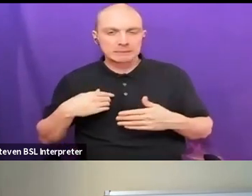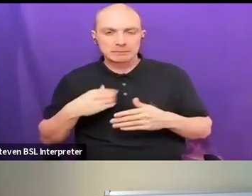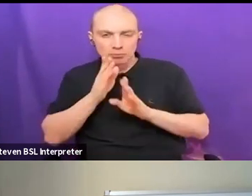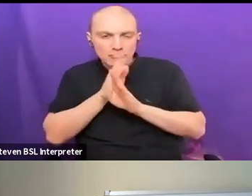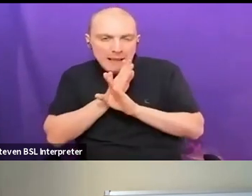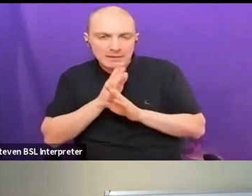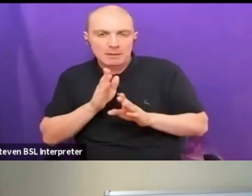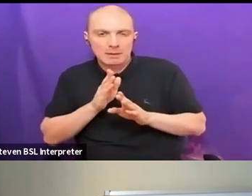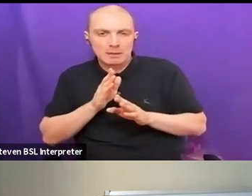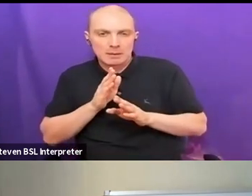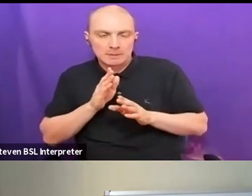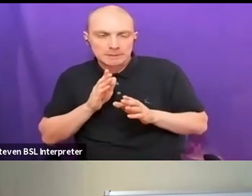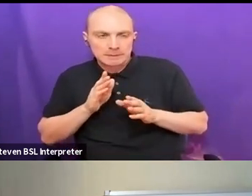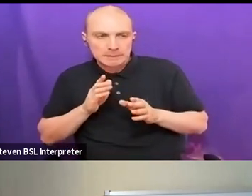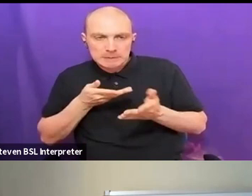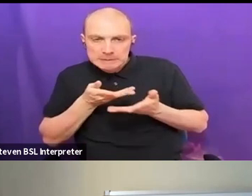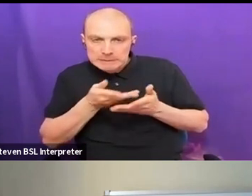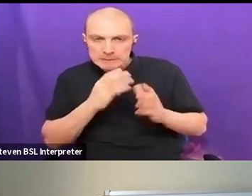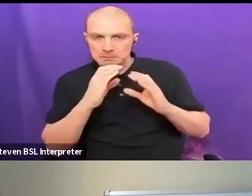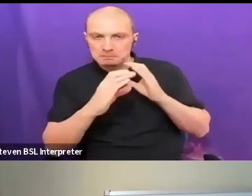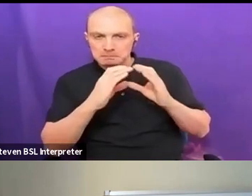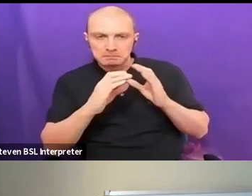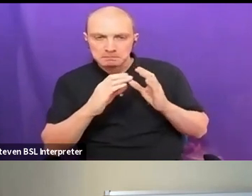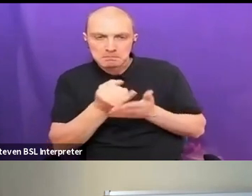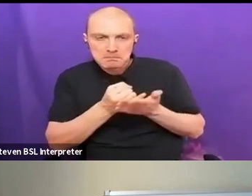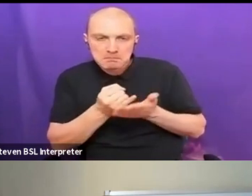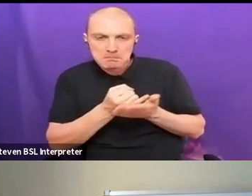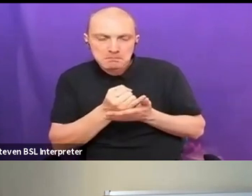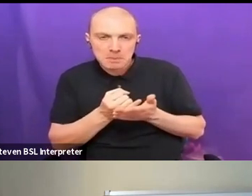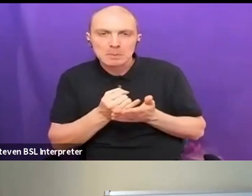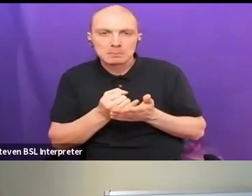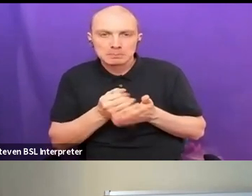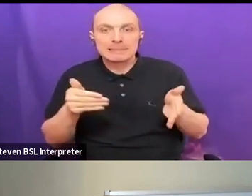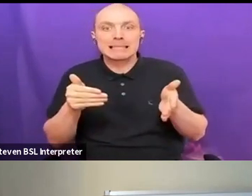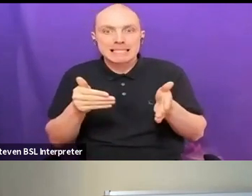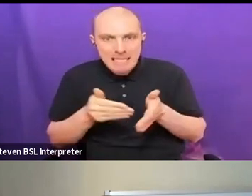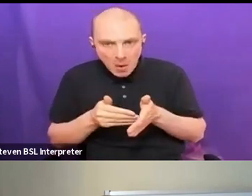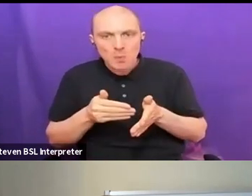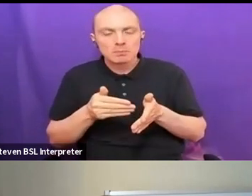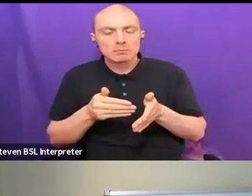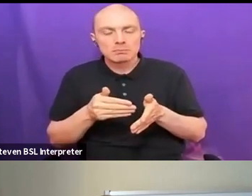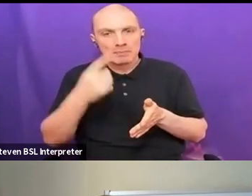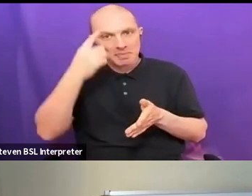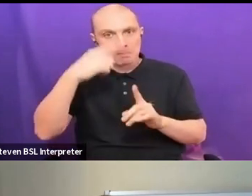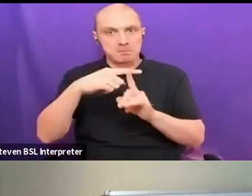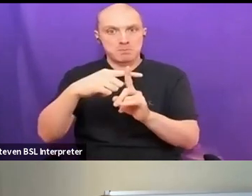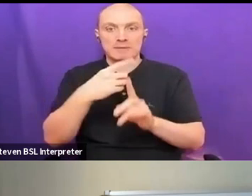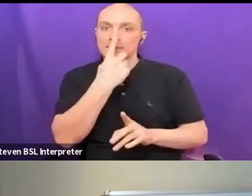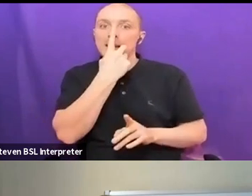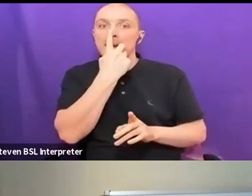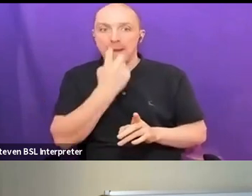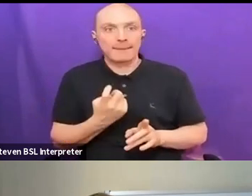about these kind of dialogues with communities. So I think we're in a better place, but I think that we just need to be